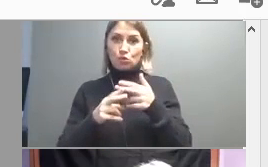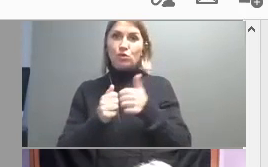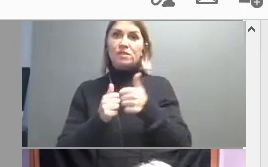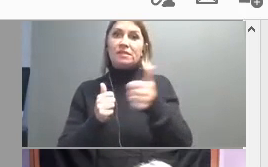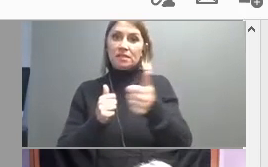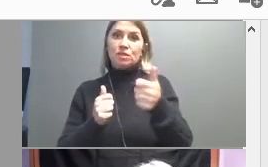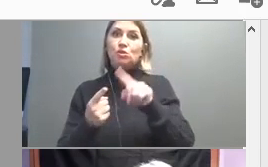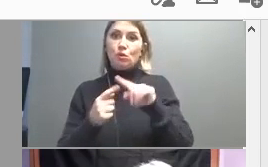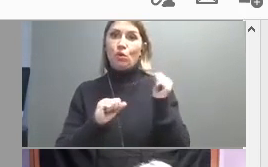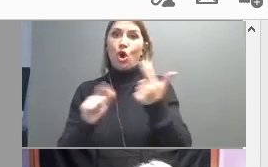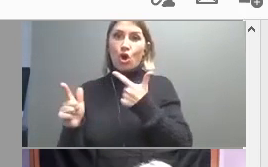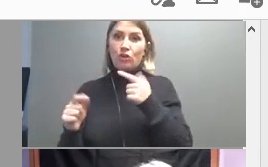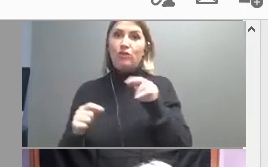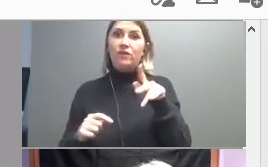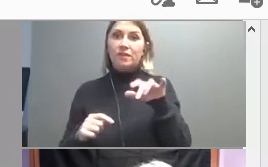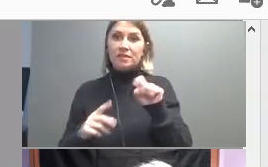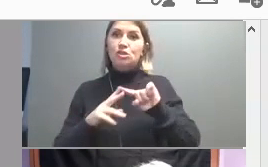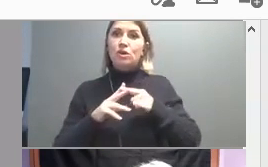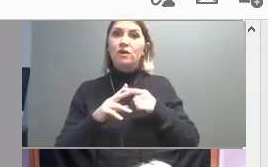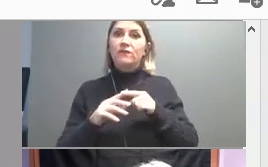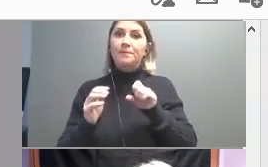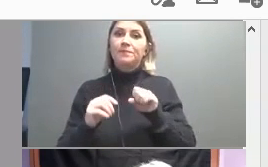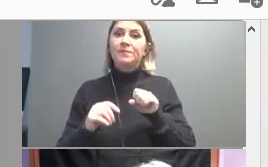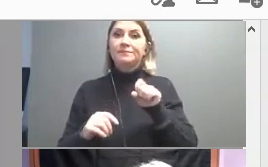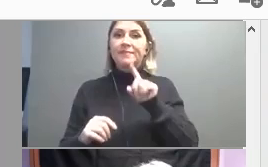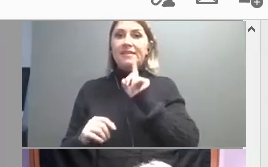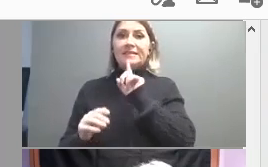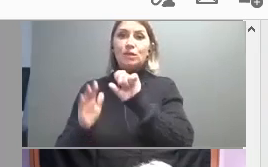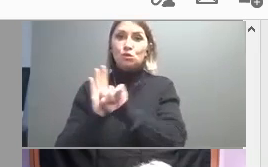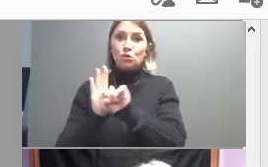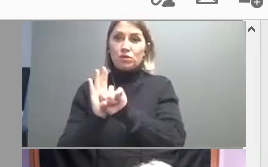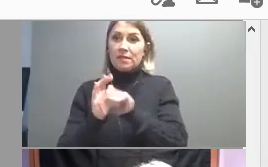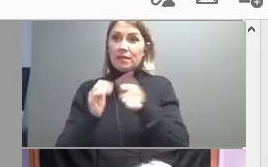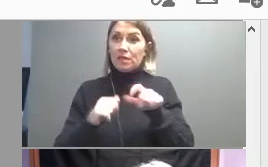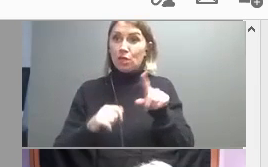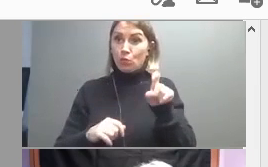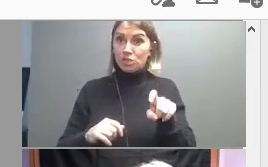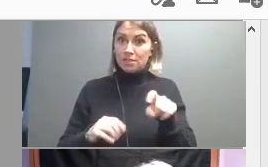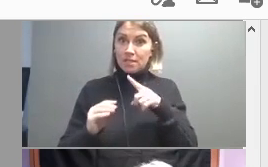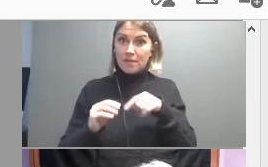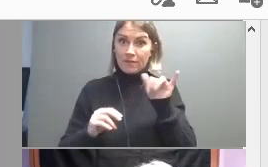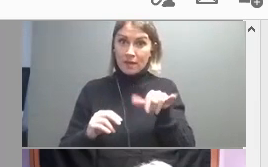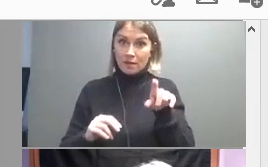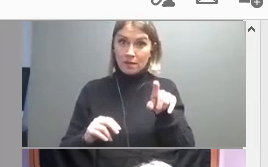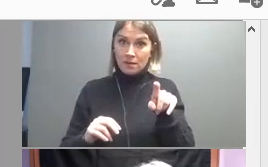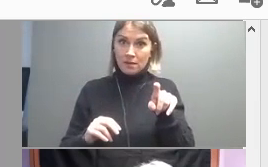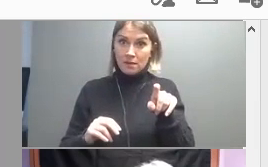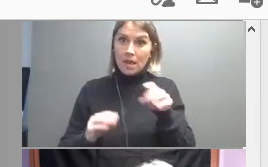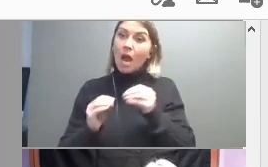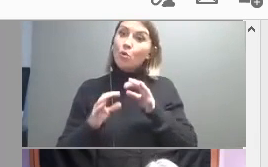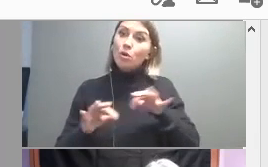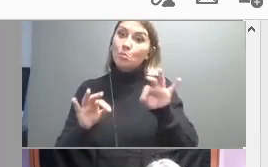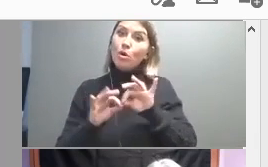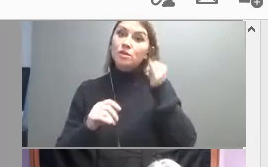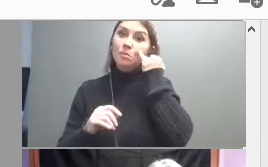all other vertices starting from a single source. Does that make sense? Any questions about the iterations? And more importantly, let's say that for